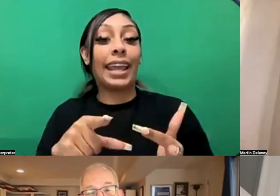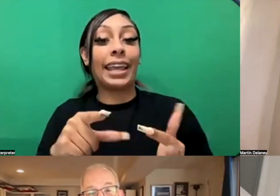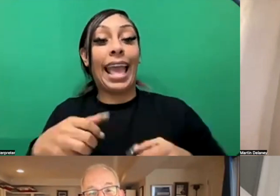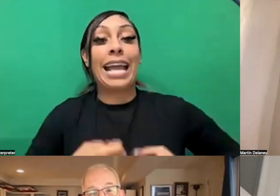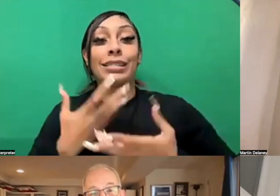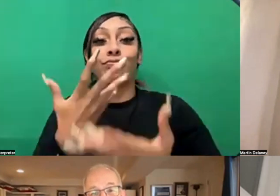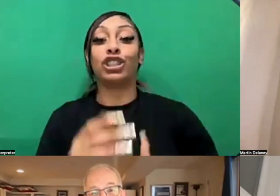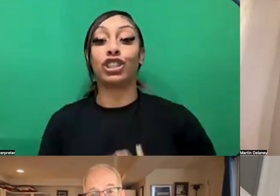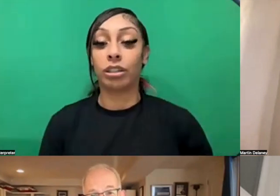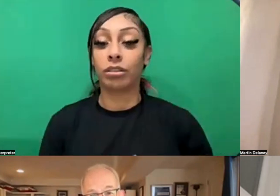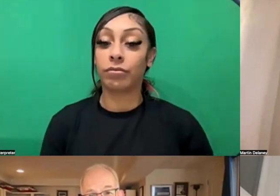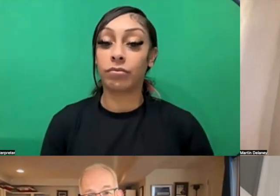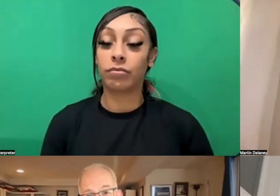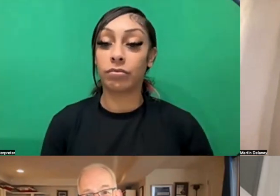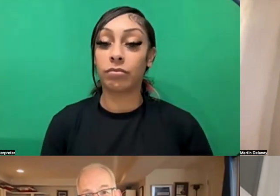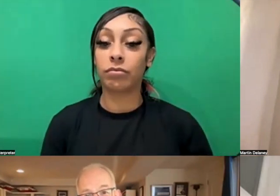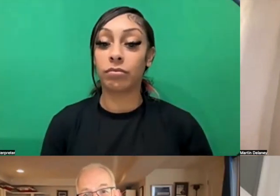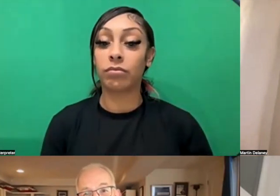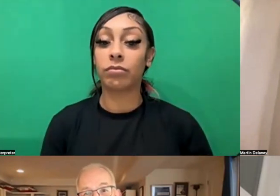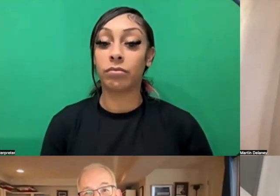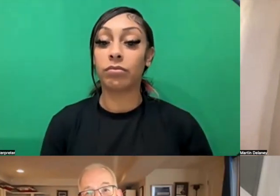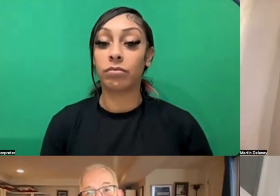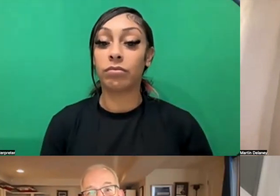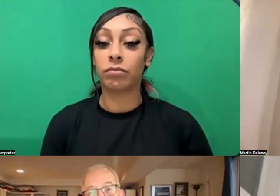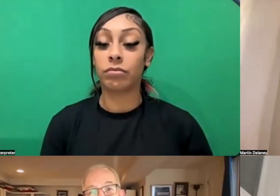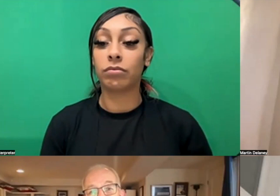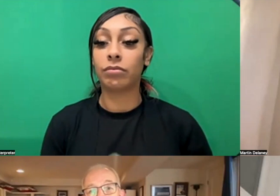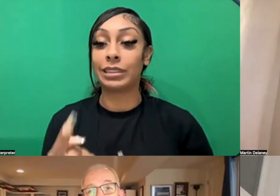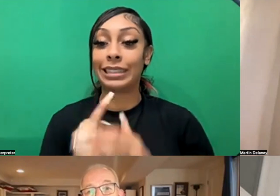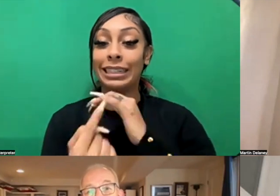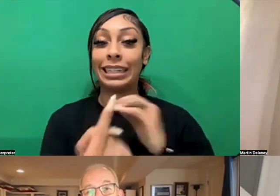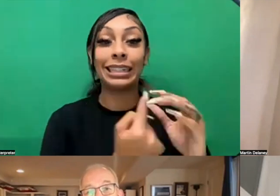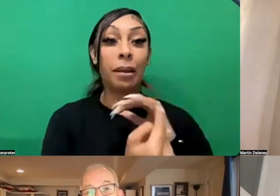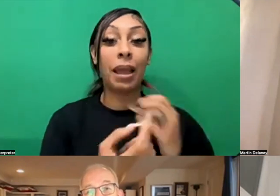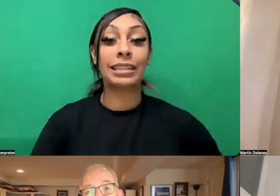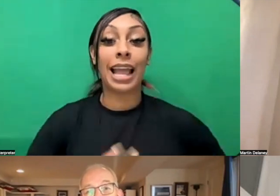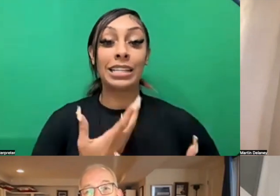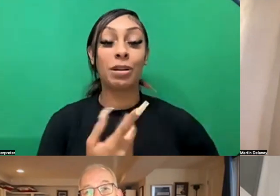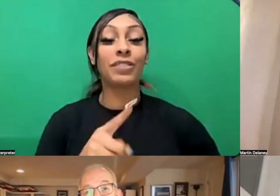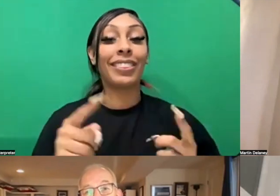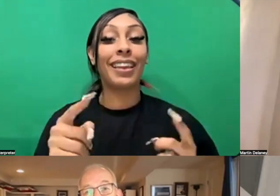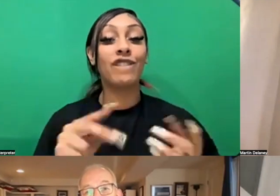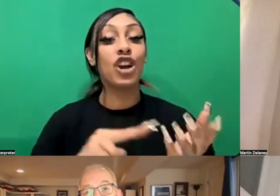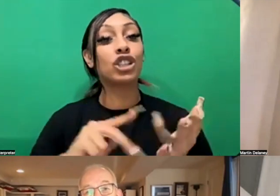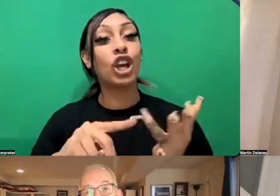provide independent expression for different notes. So having